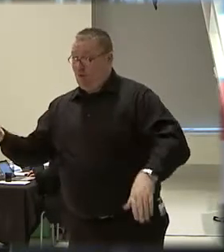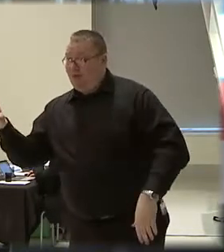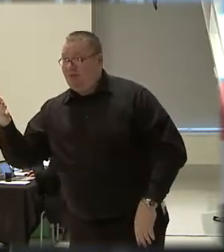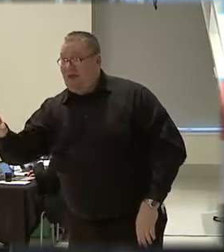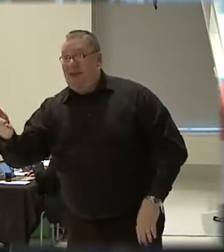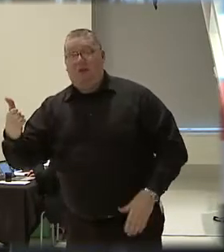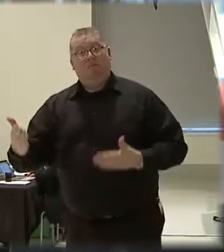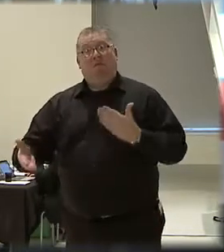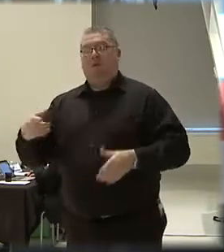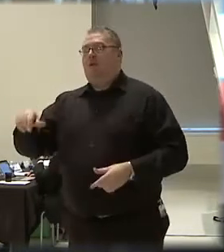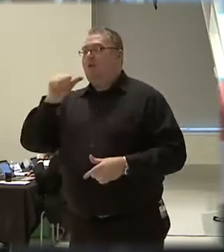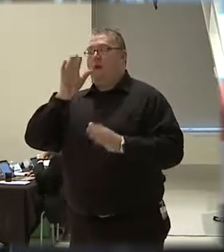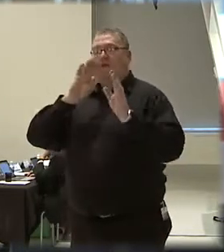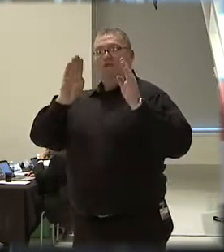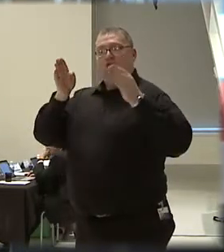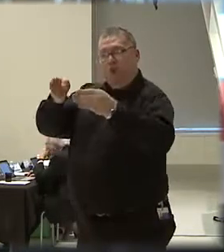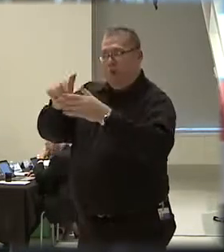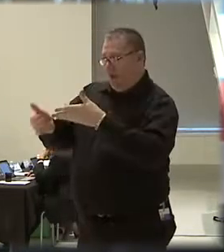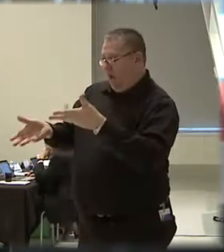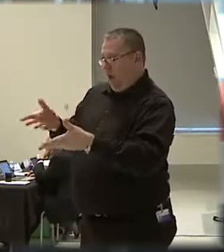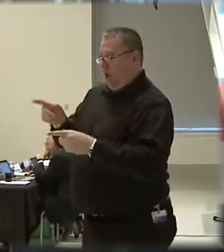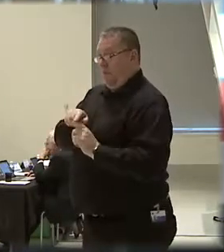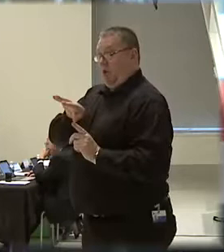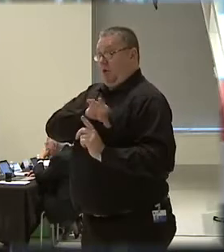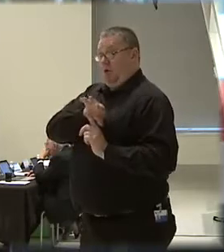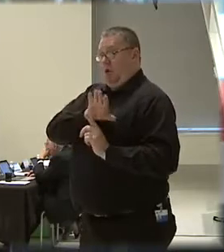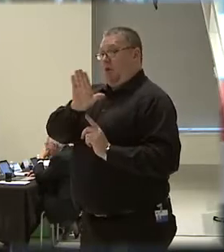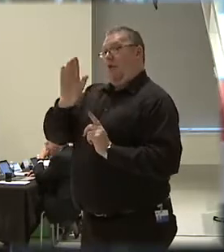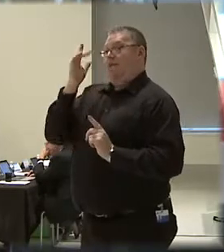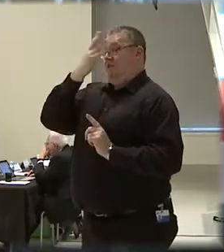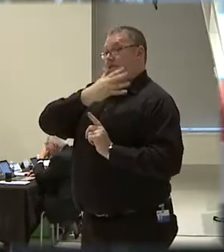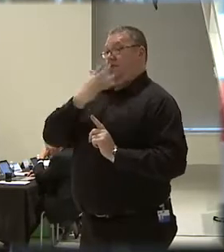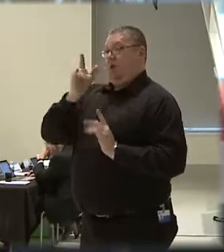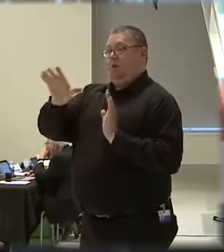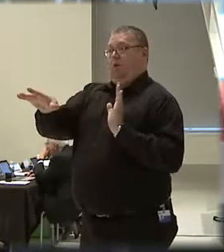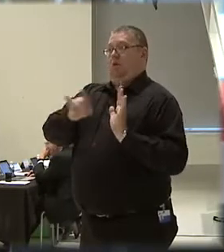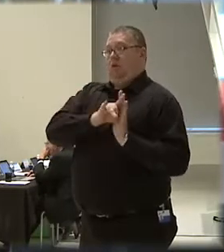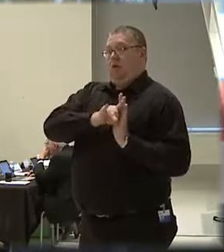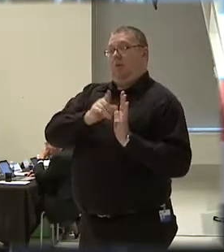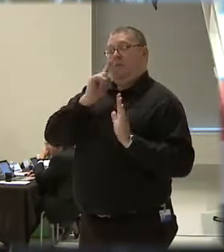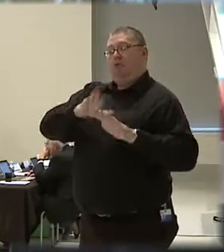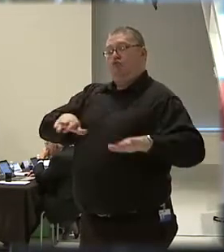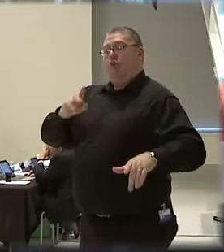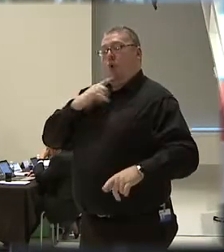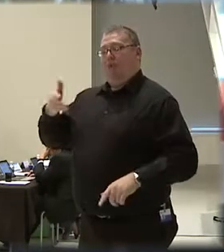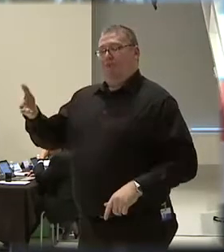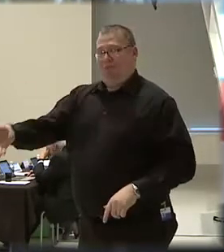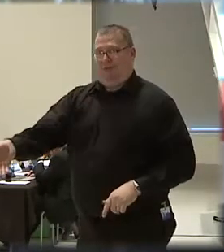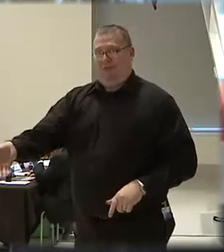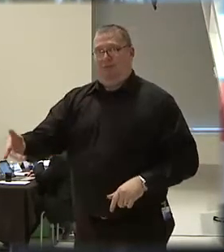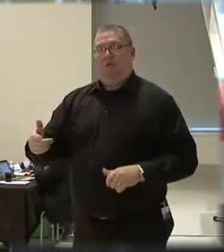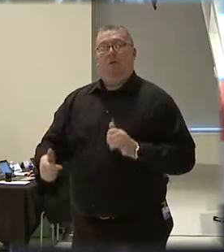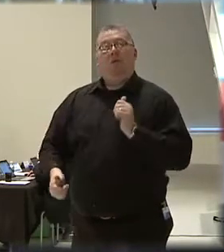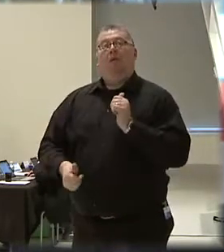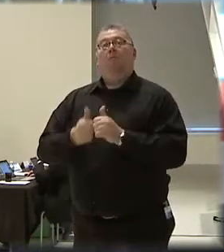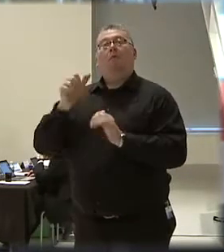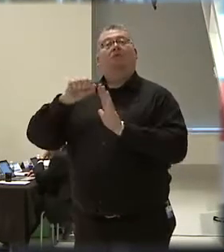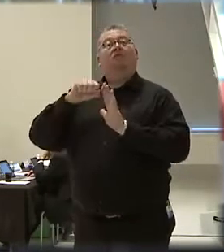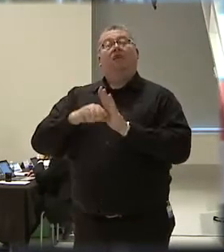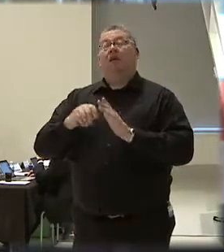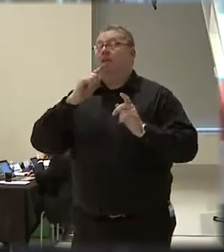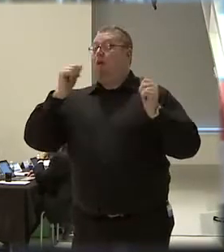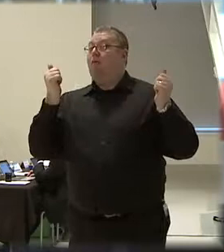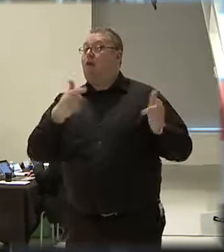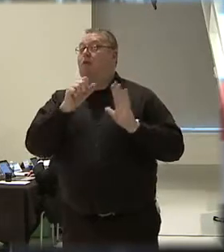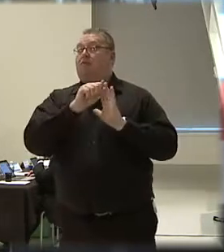they may not be the focus of the interaction, their image is recorded because they are present. The majority of states, if not all states,